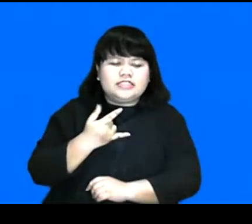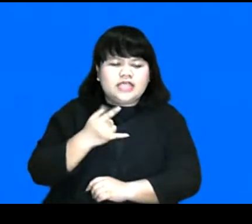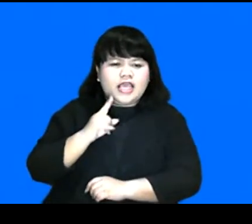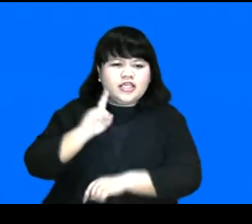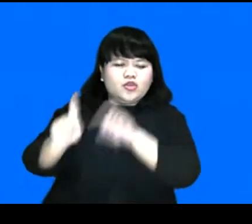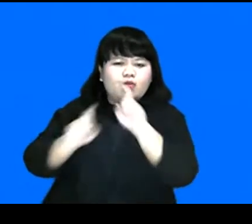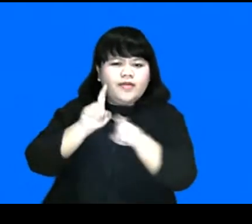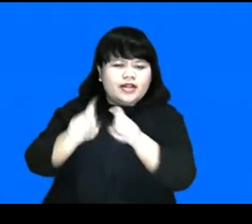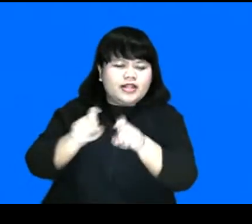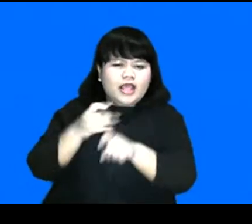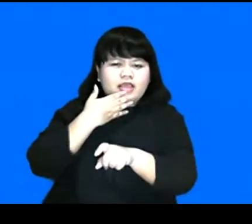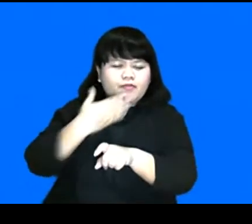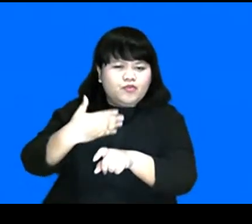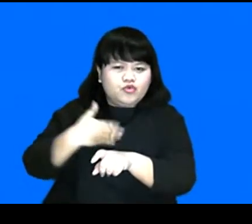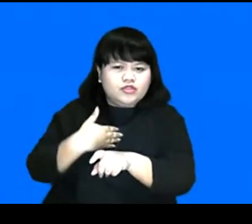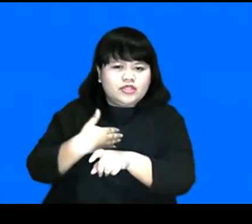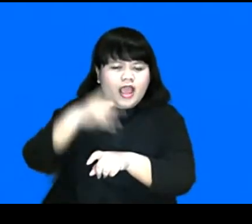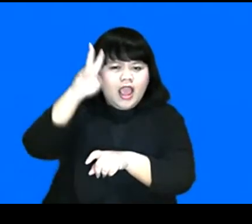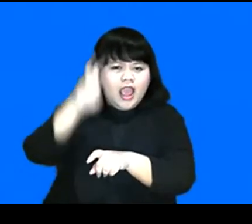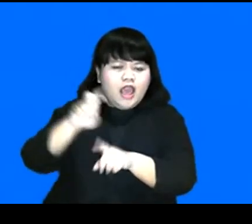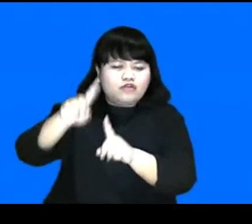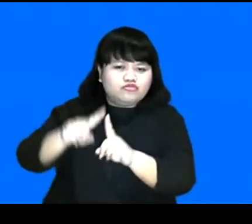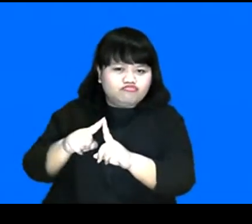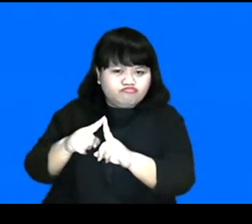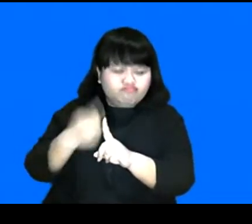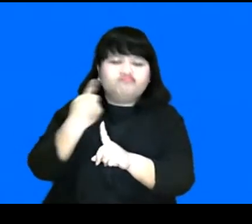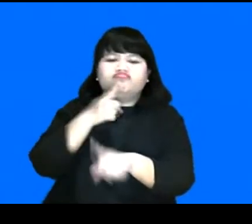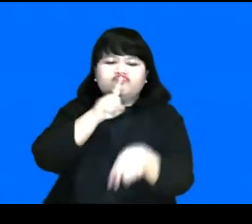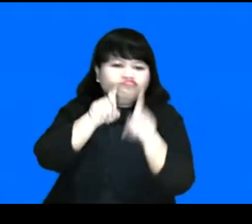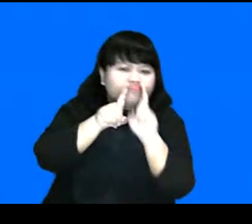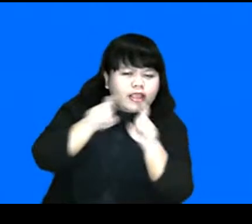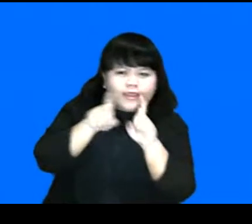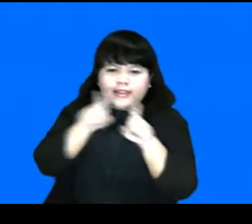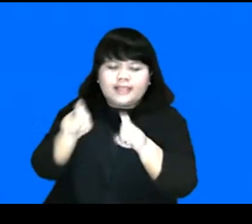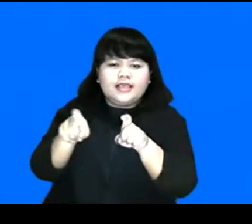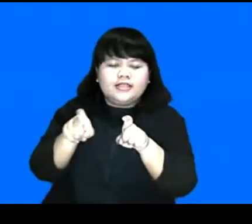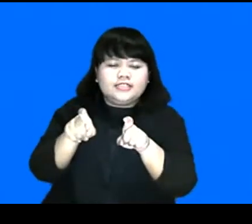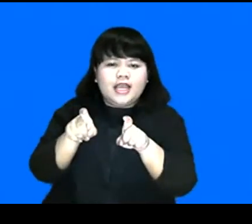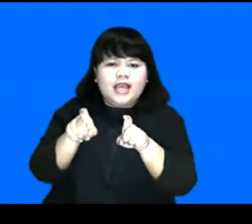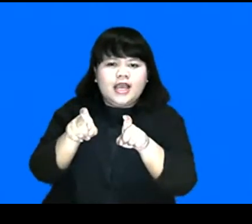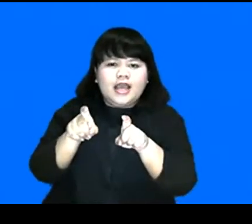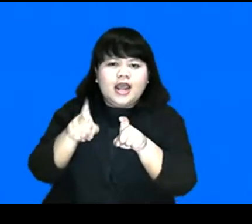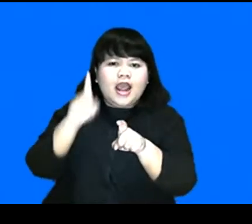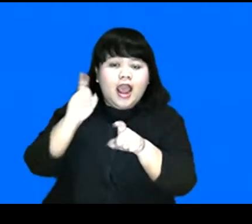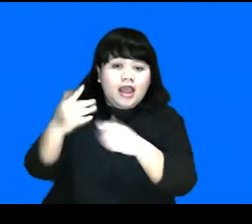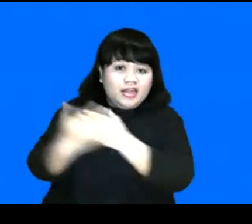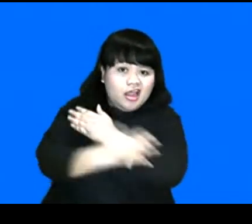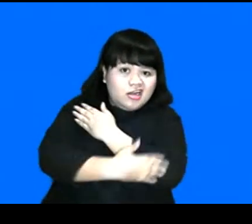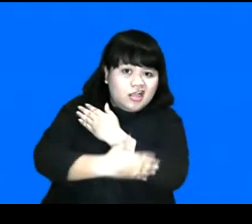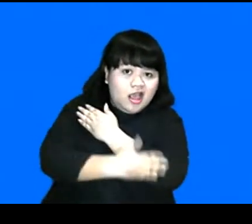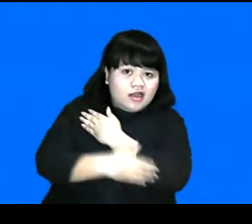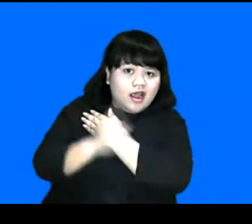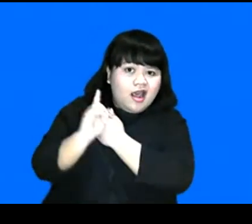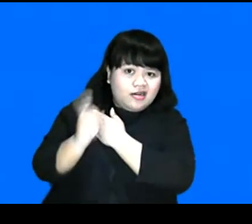questioning right now. Is there any country that is for women?